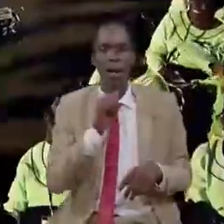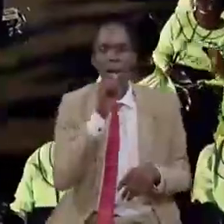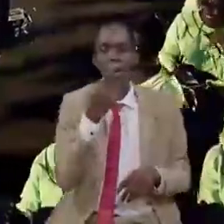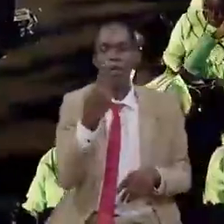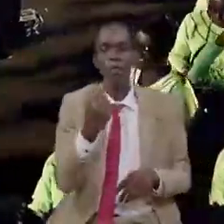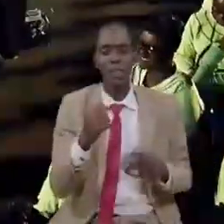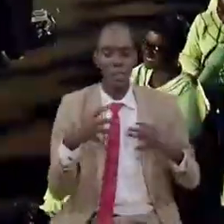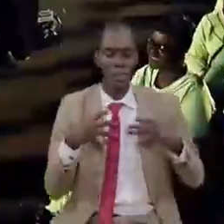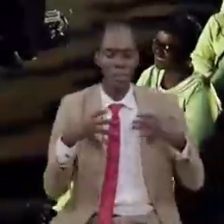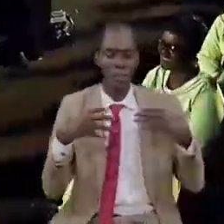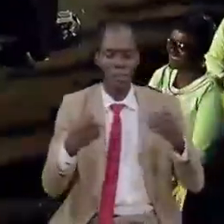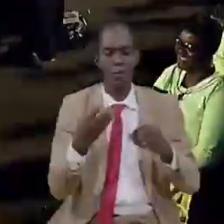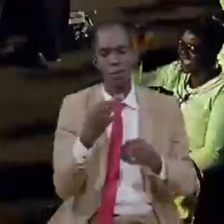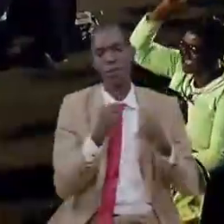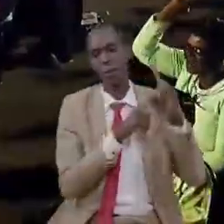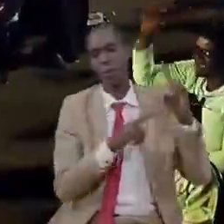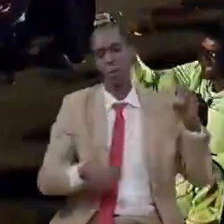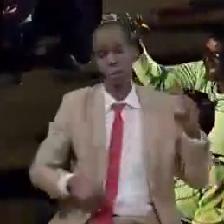Sicknesses will leave your body.